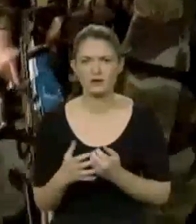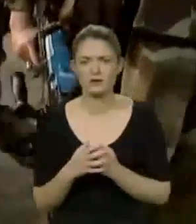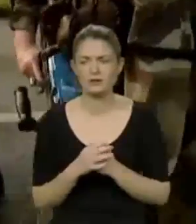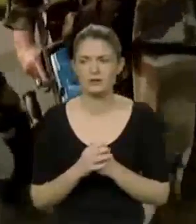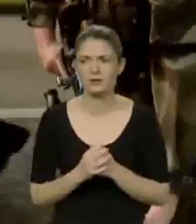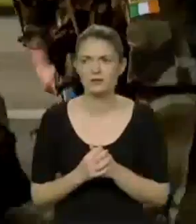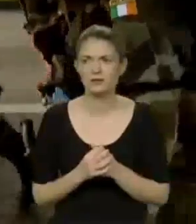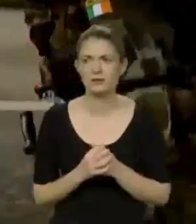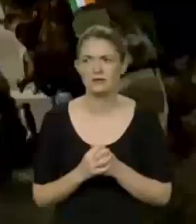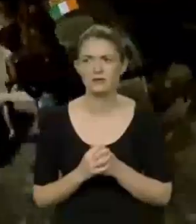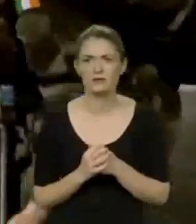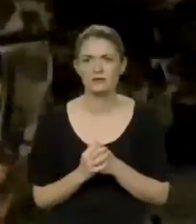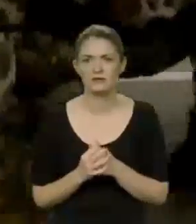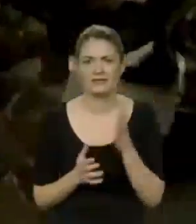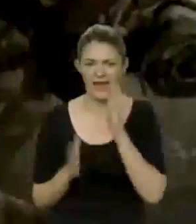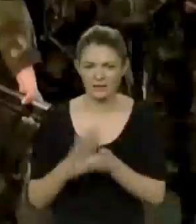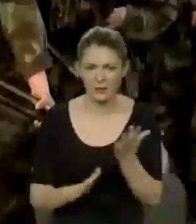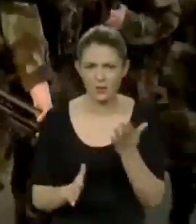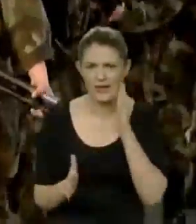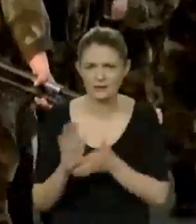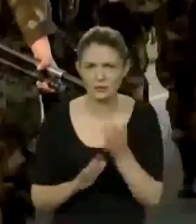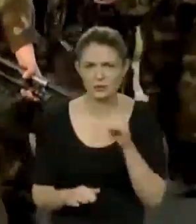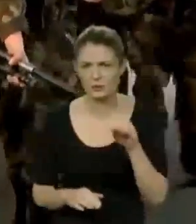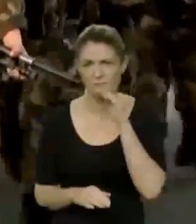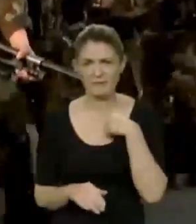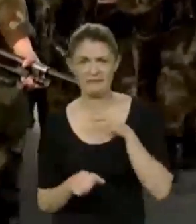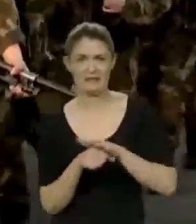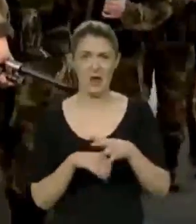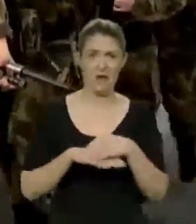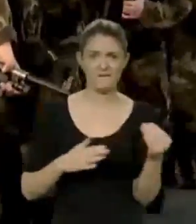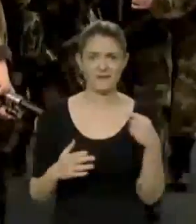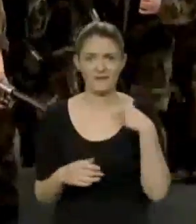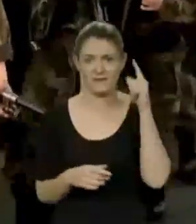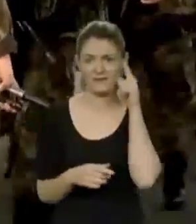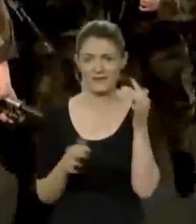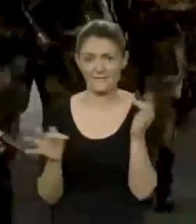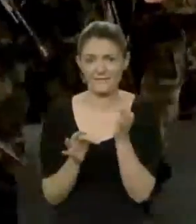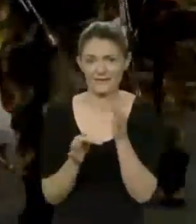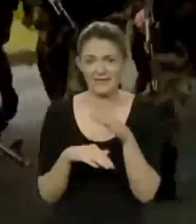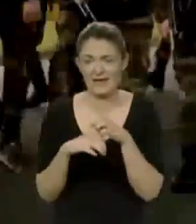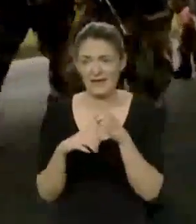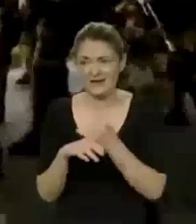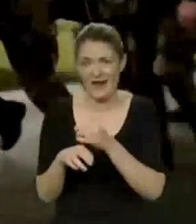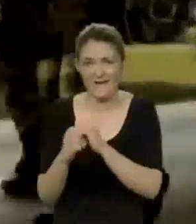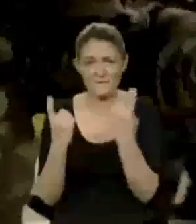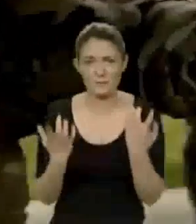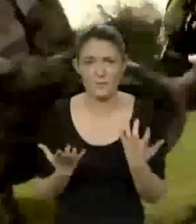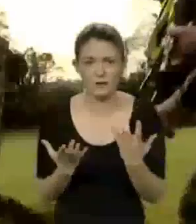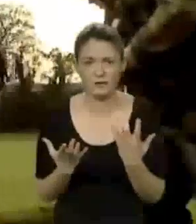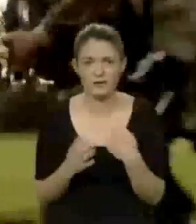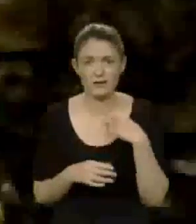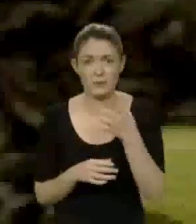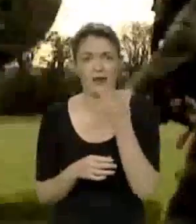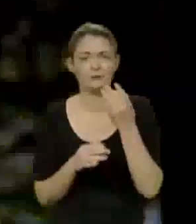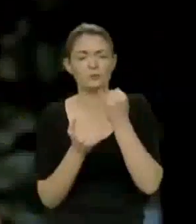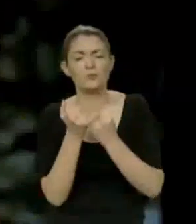me. Let's go, let's go. Doesn't mean we slack off. And I think the fear is kind of in everyone. Anyone you've asked say, oh, it's